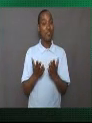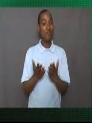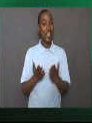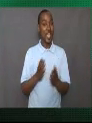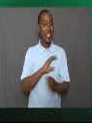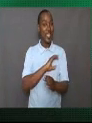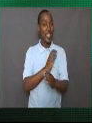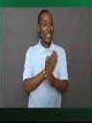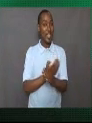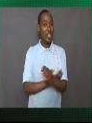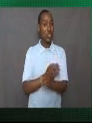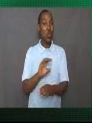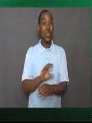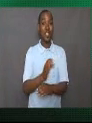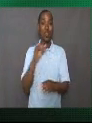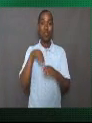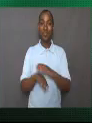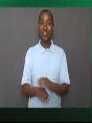needed in cells.